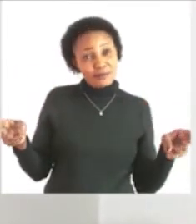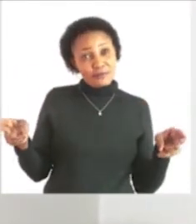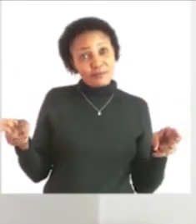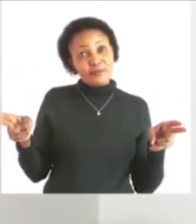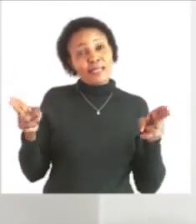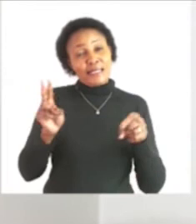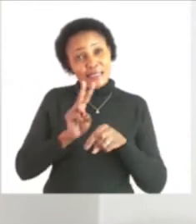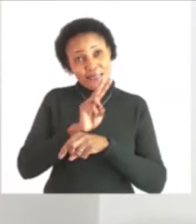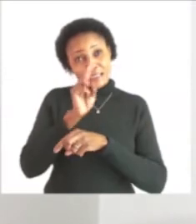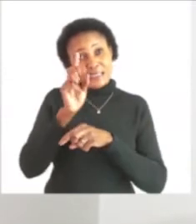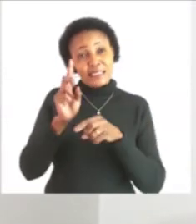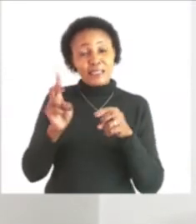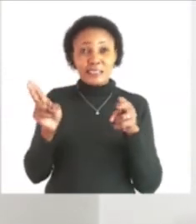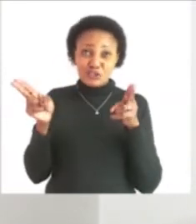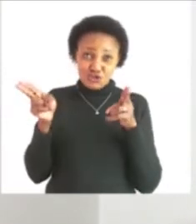second one